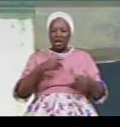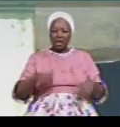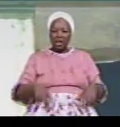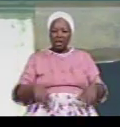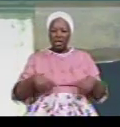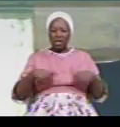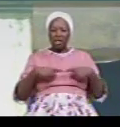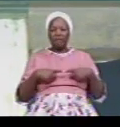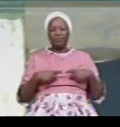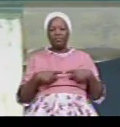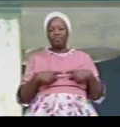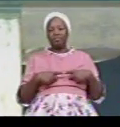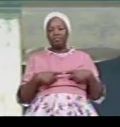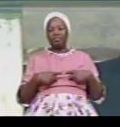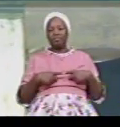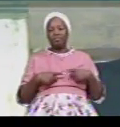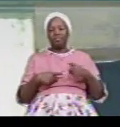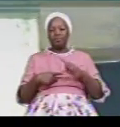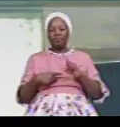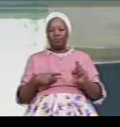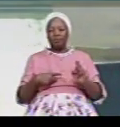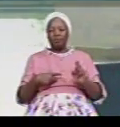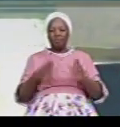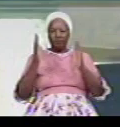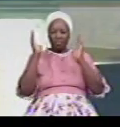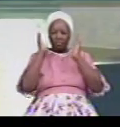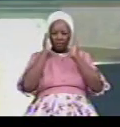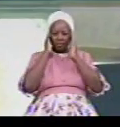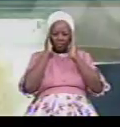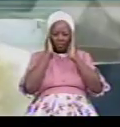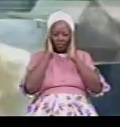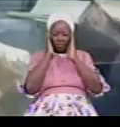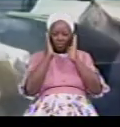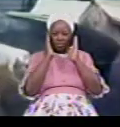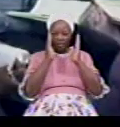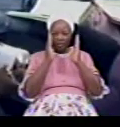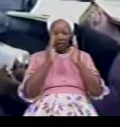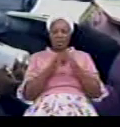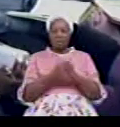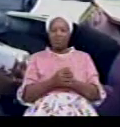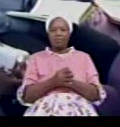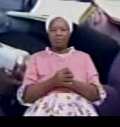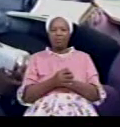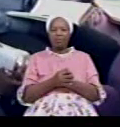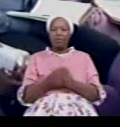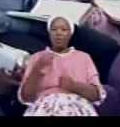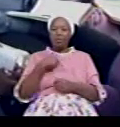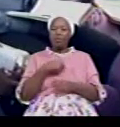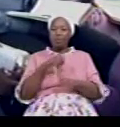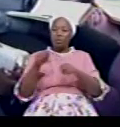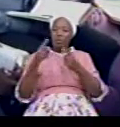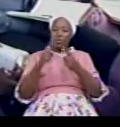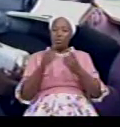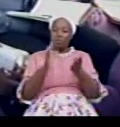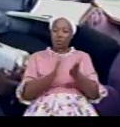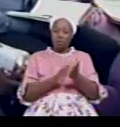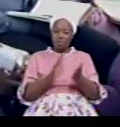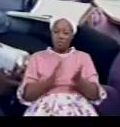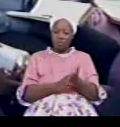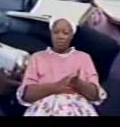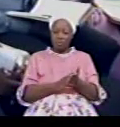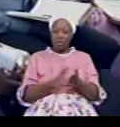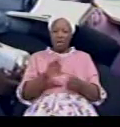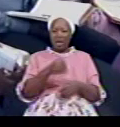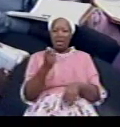up here. We went to school, and whenever we brought back